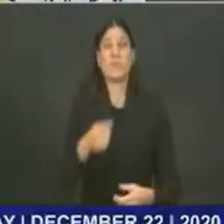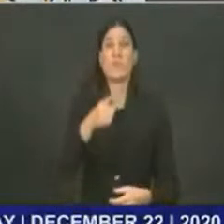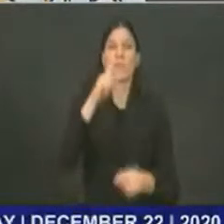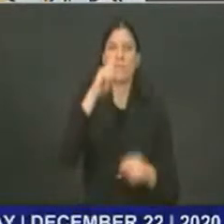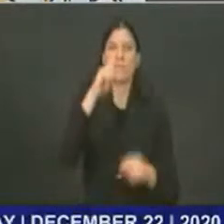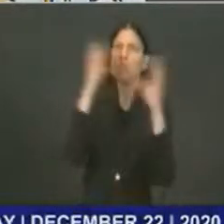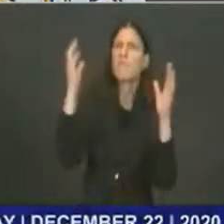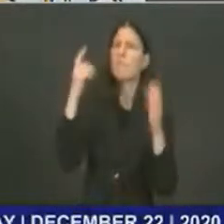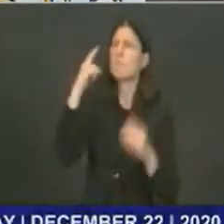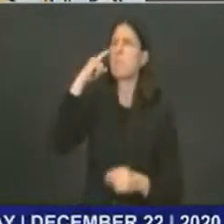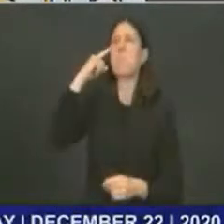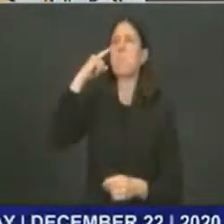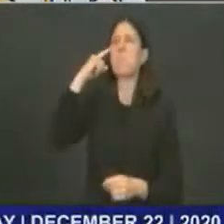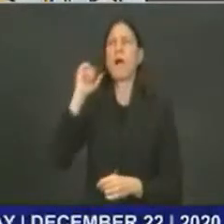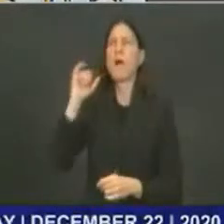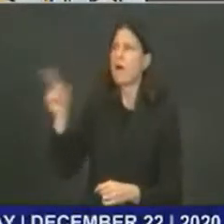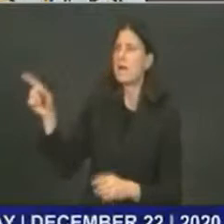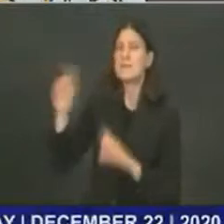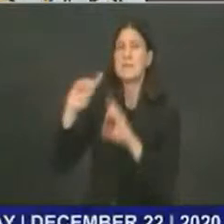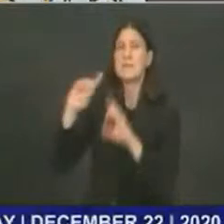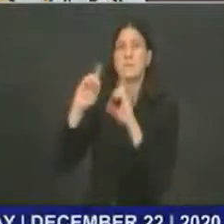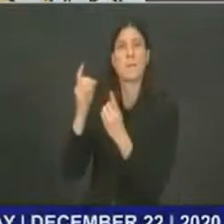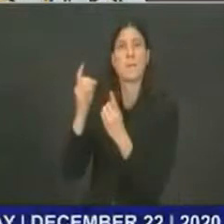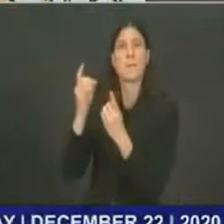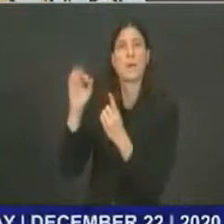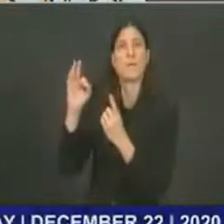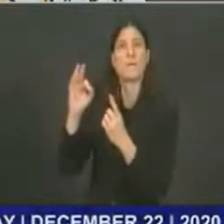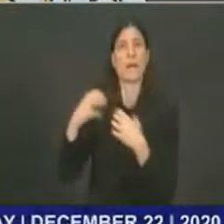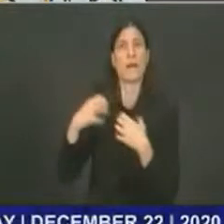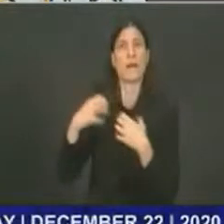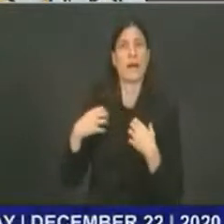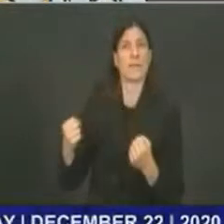to me, I didn't even know the state had a health lab.